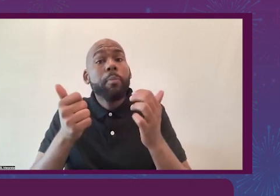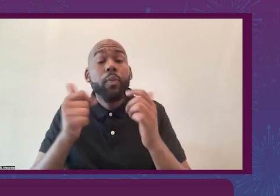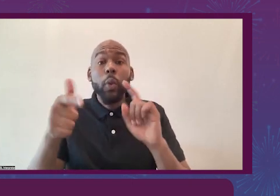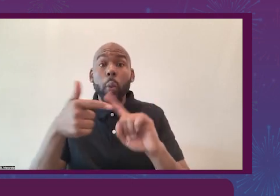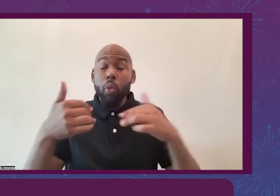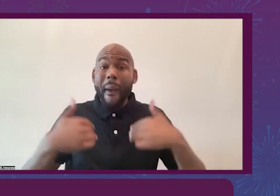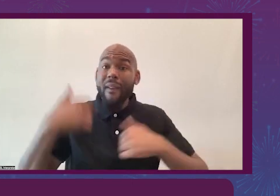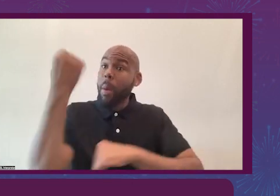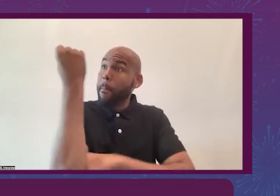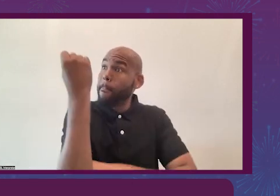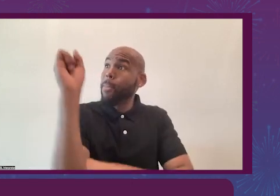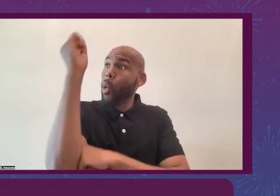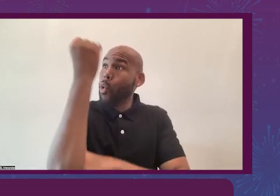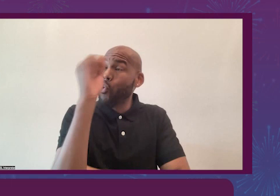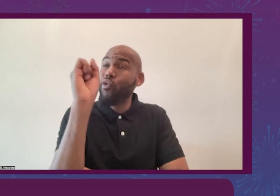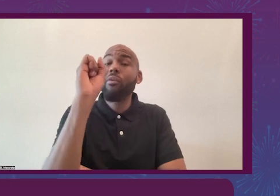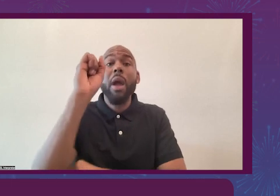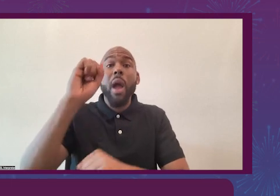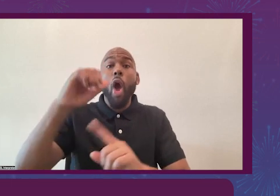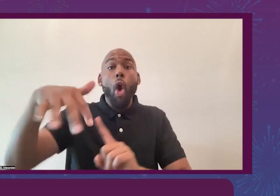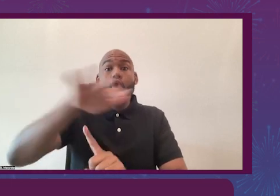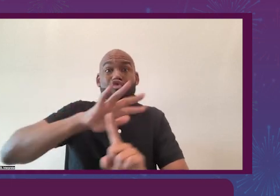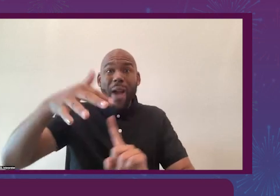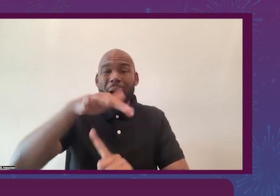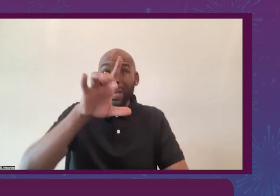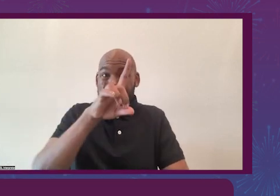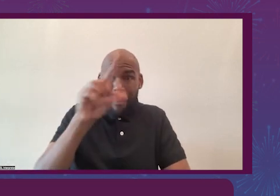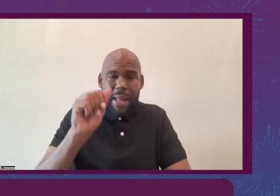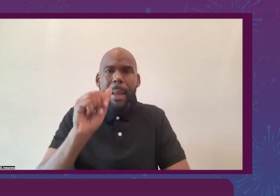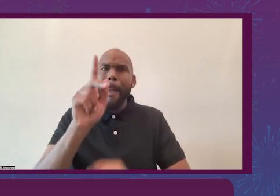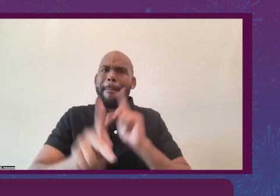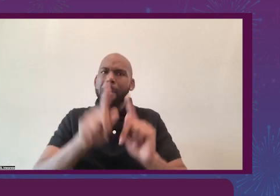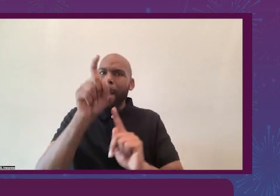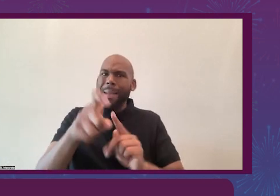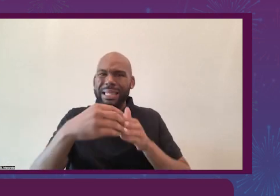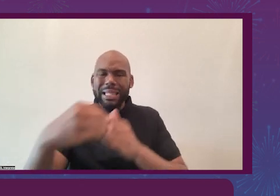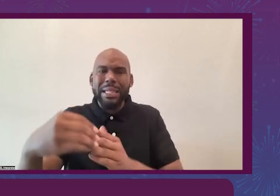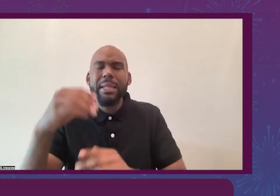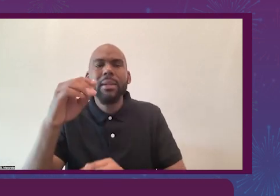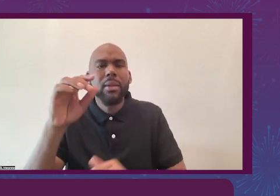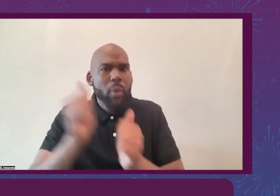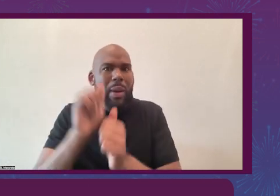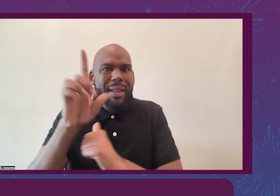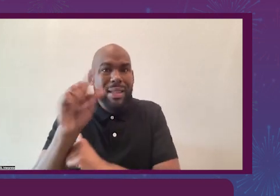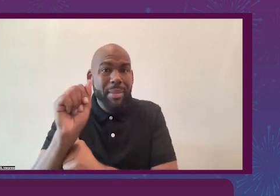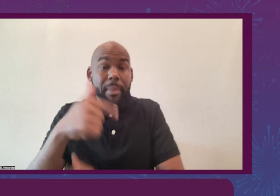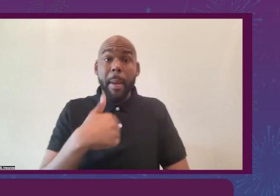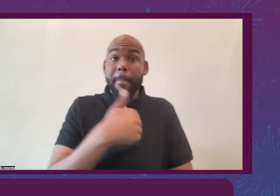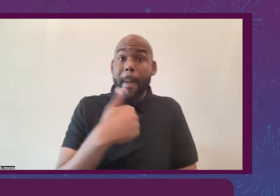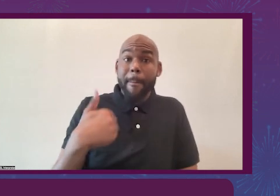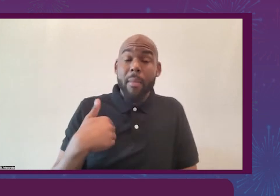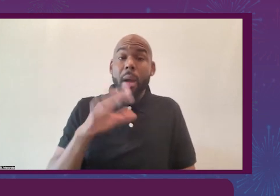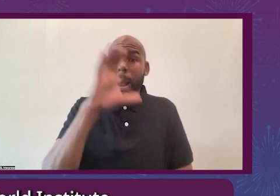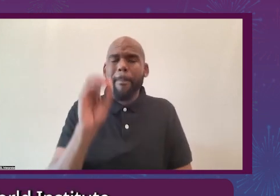around disability led by people with disabilities. As a member of a company of AT&T, I